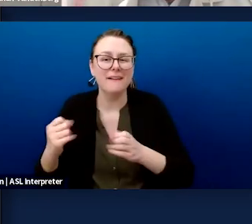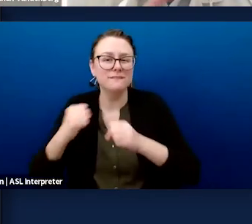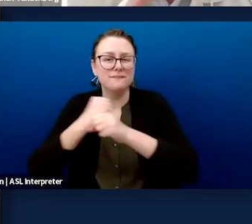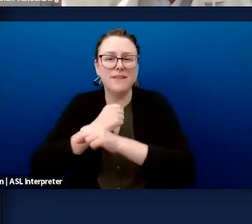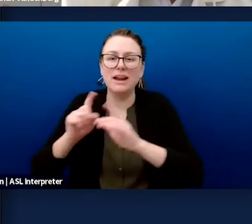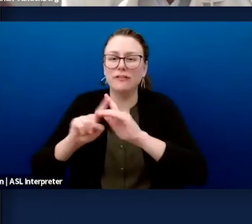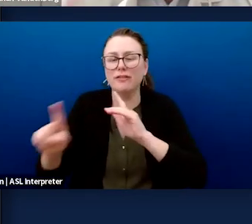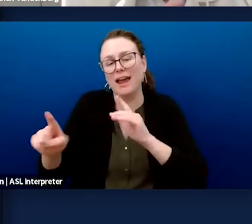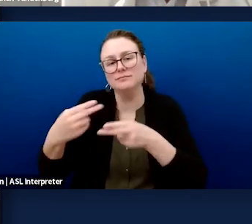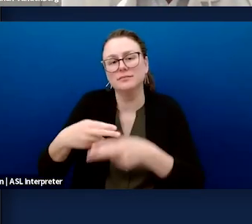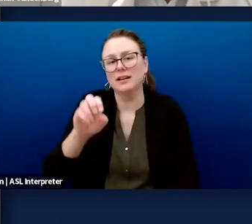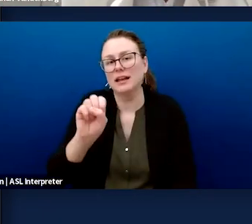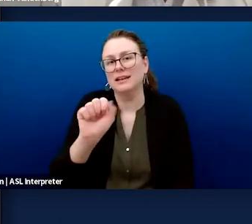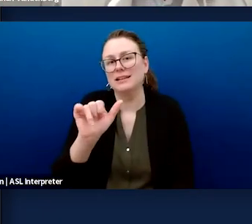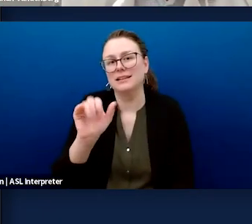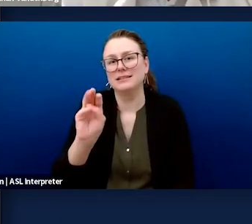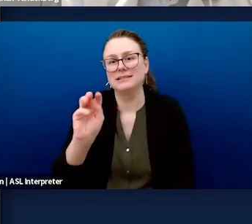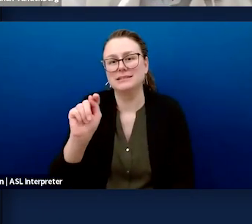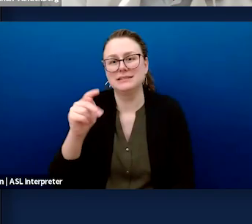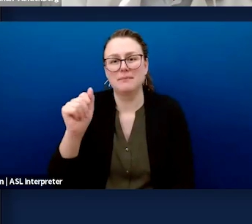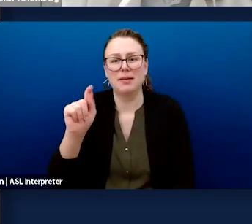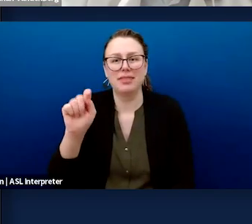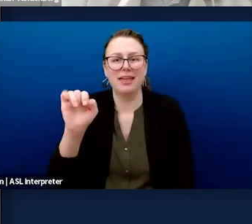to decrease the secretions, kind of dry you up.